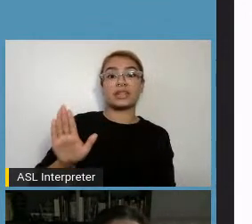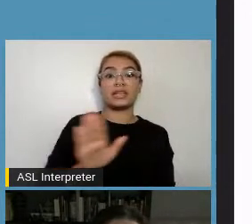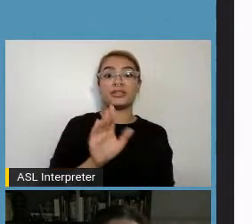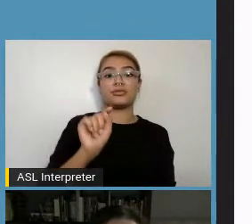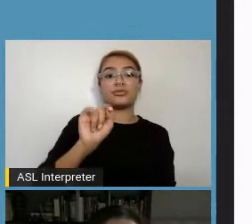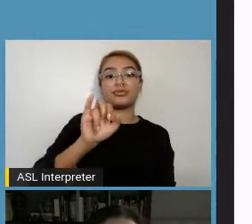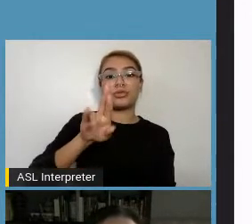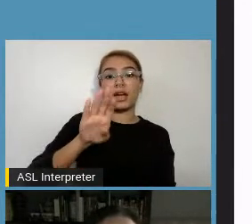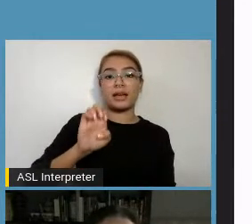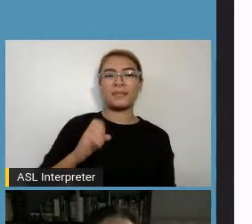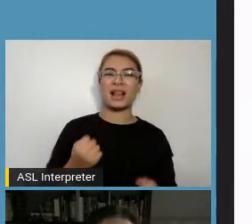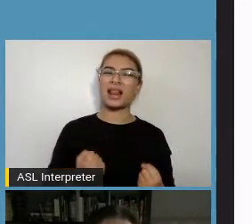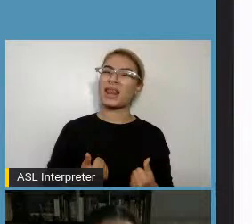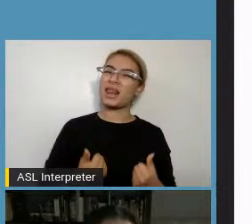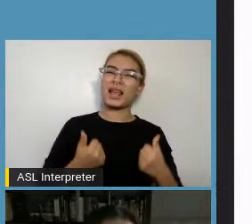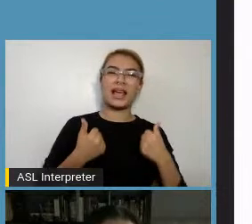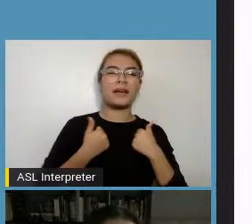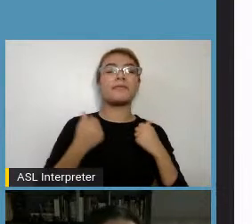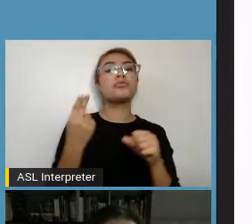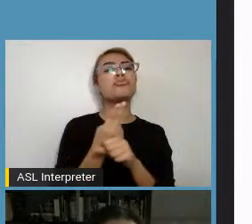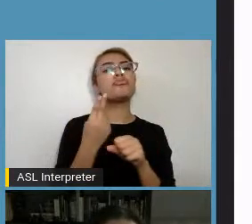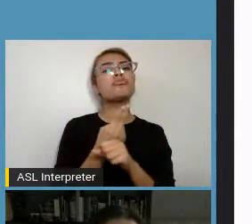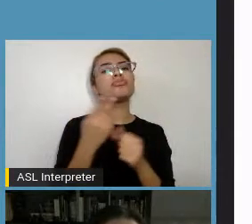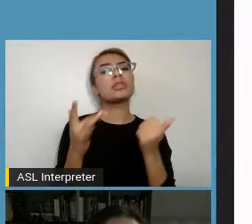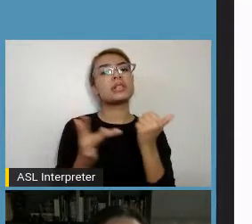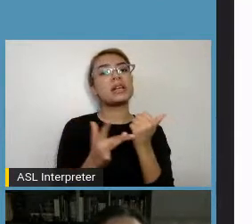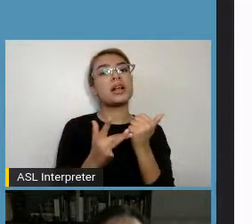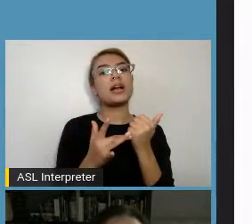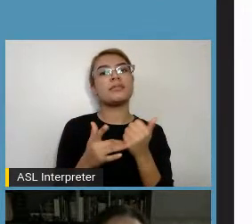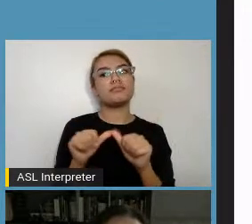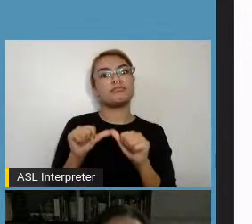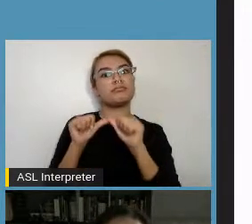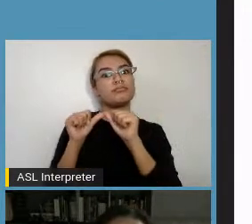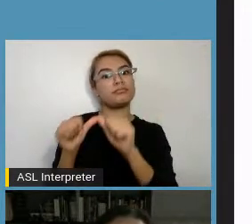and talking and using technology to do that.